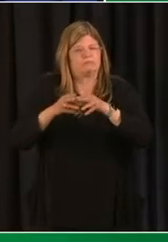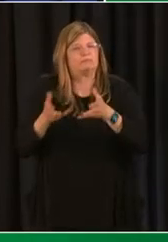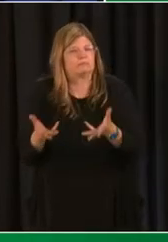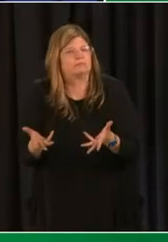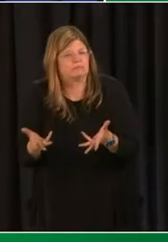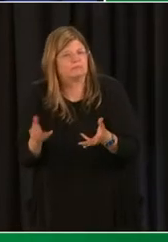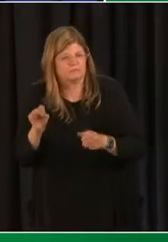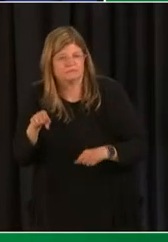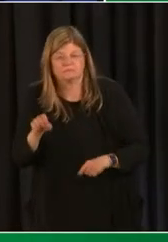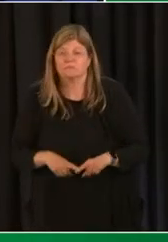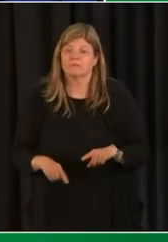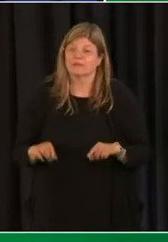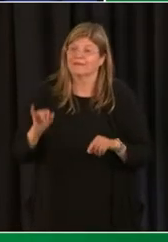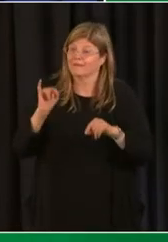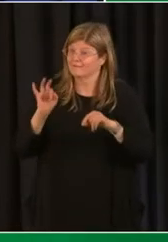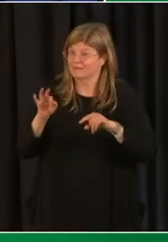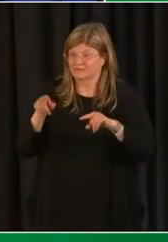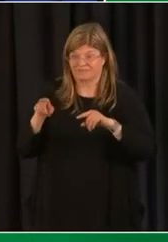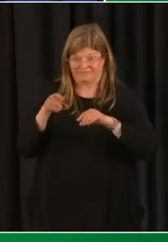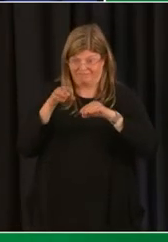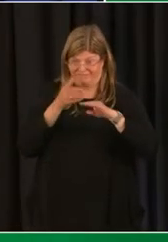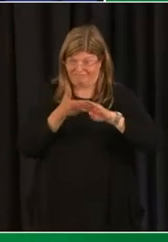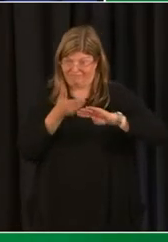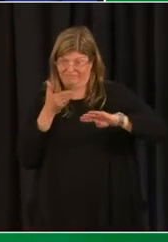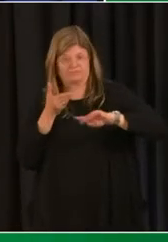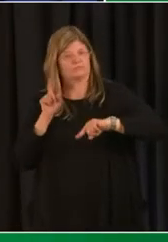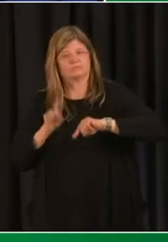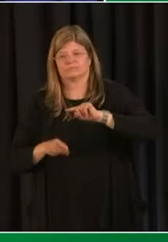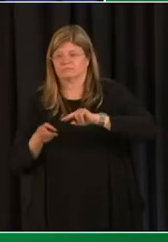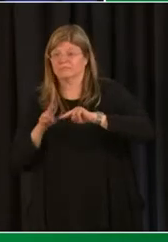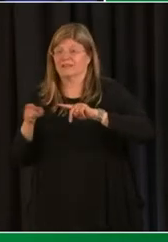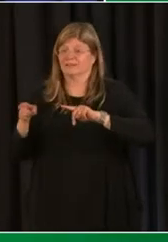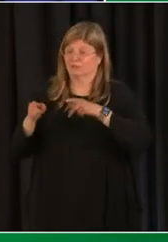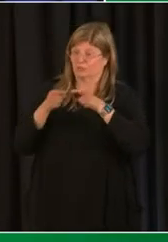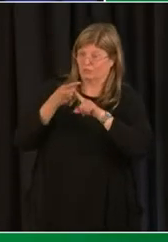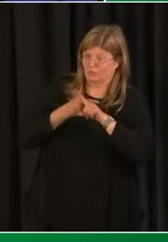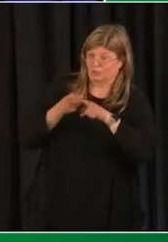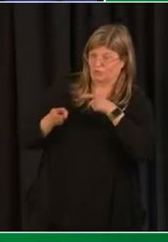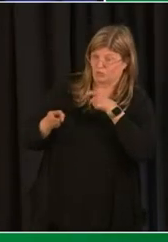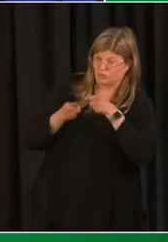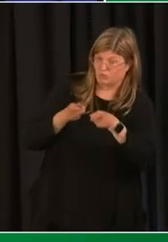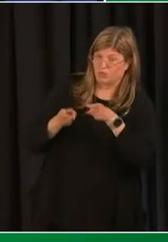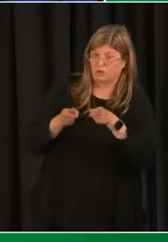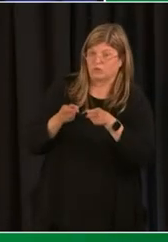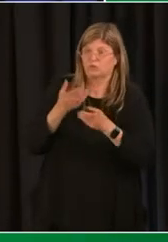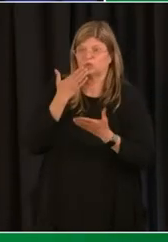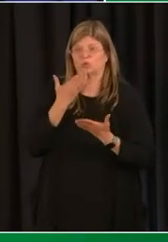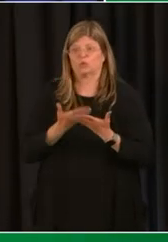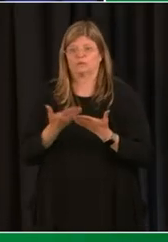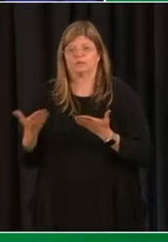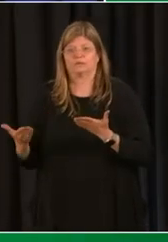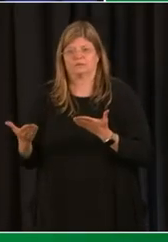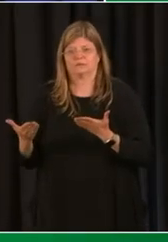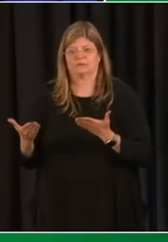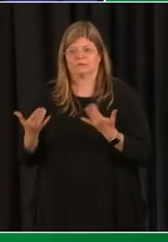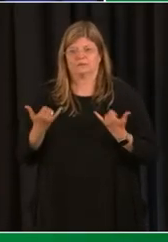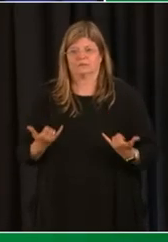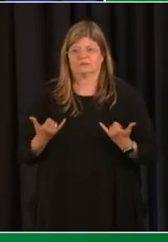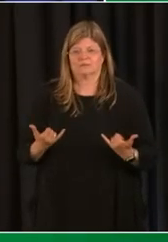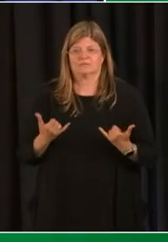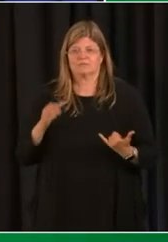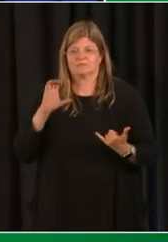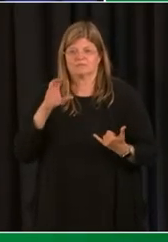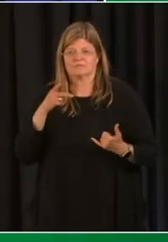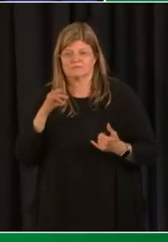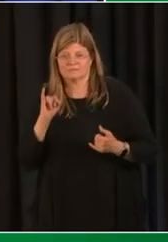an increase. If you are in rent control, listen, that's a good thing, because now it's CPI